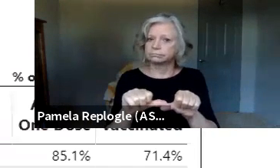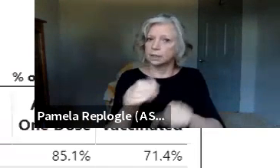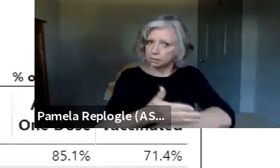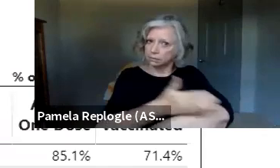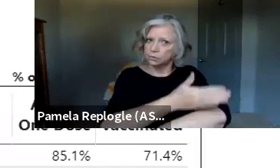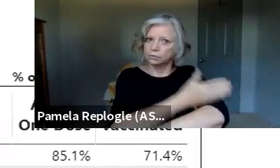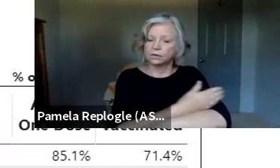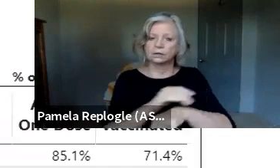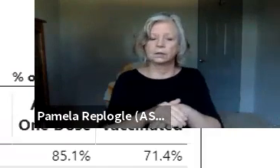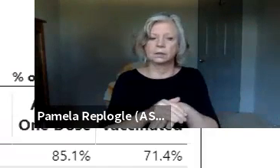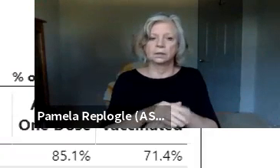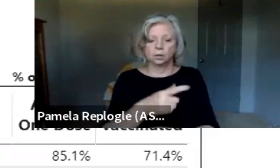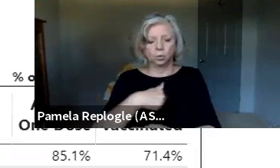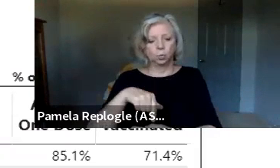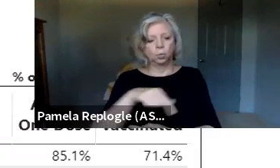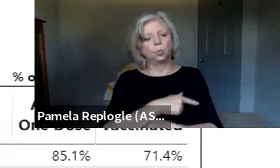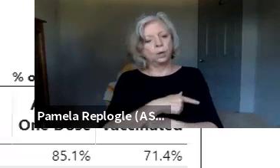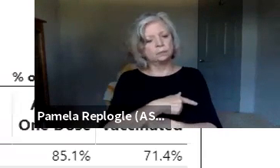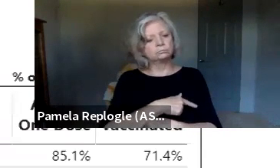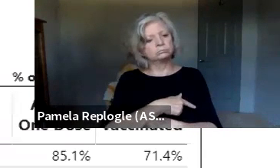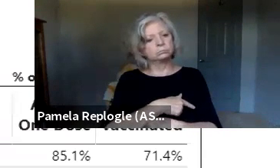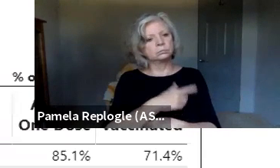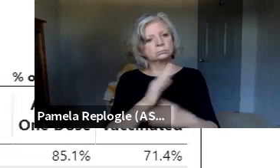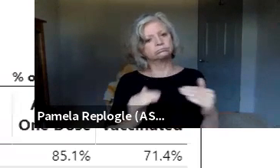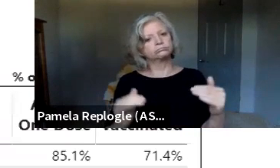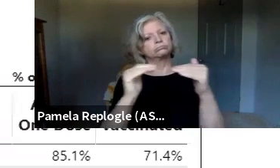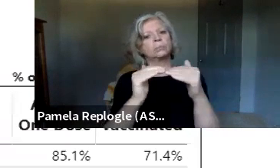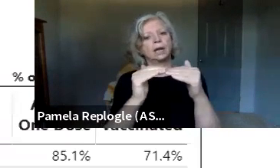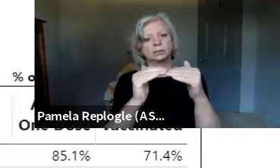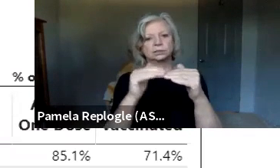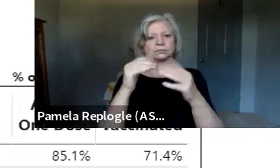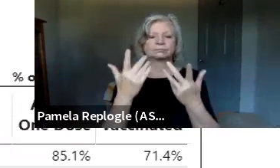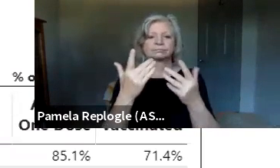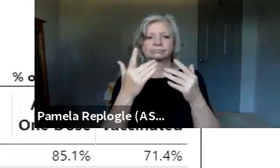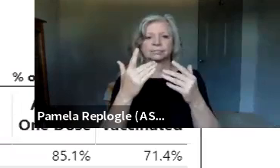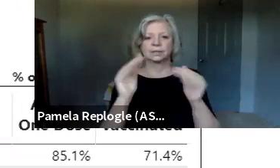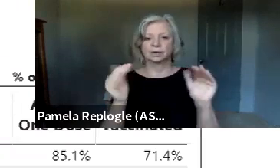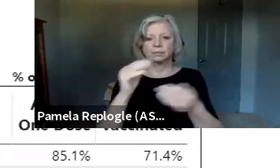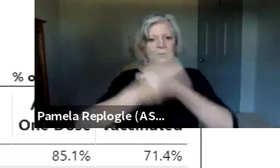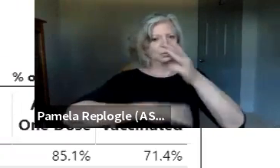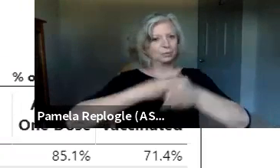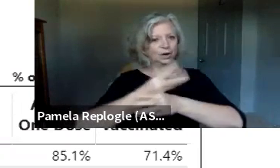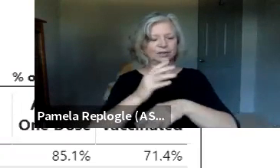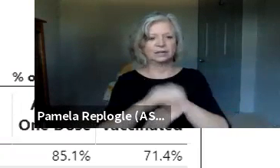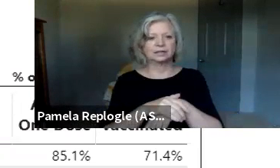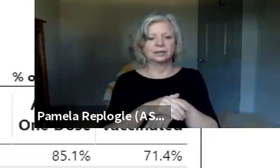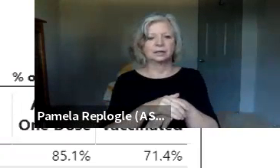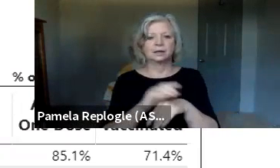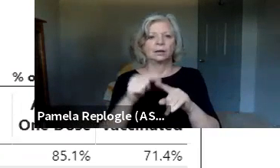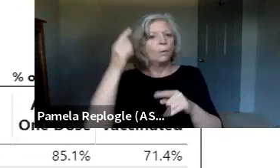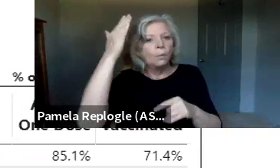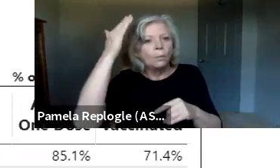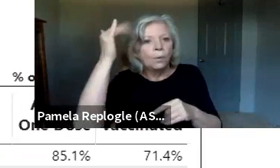well as pretty much anywhere in the world, which is speaks to the effort of community members